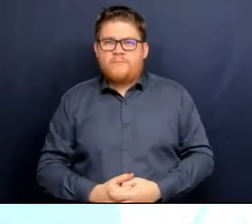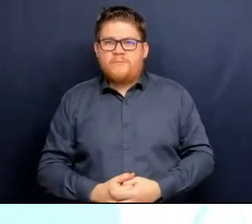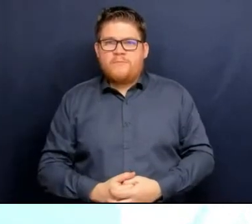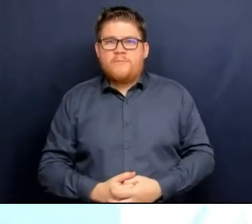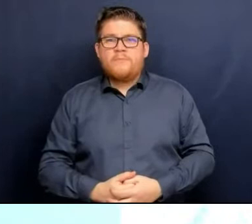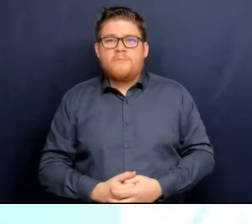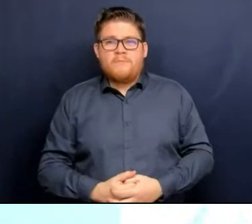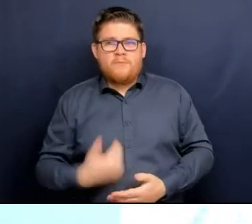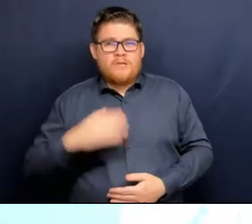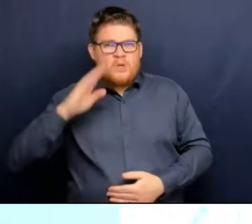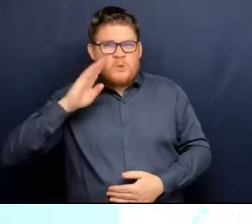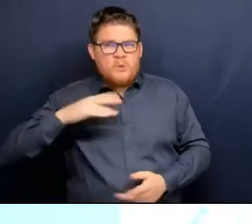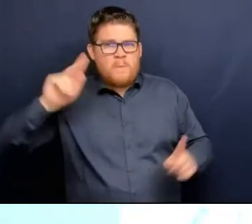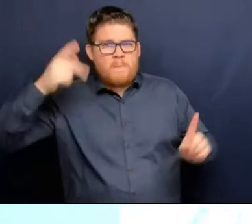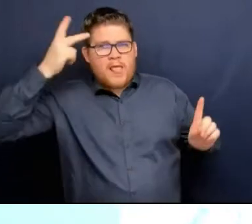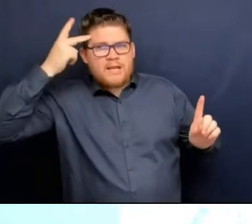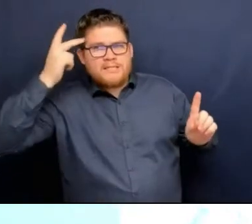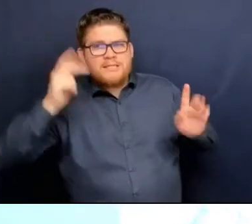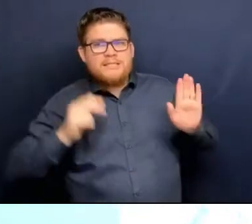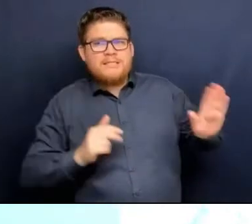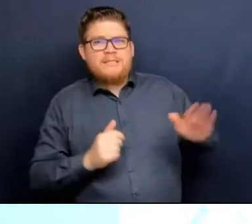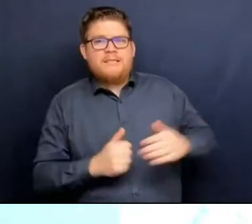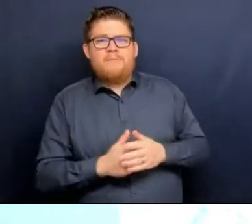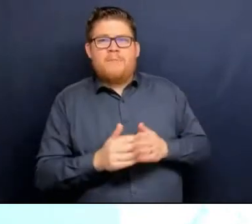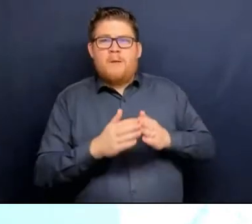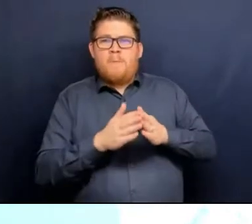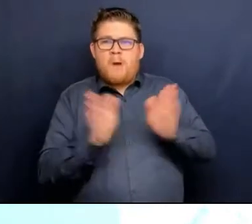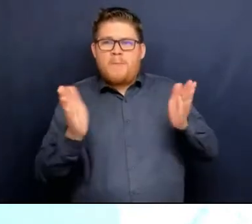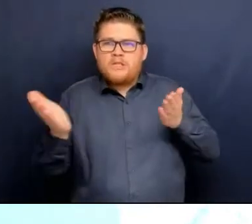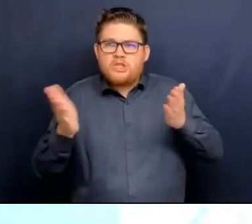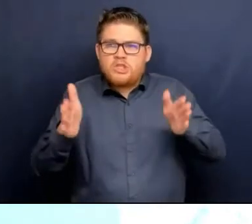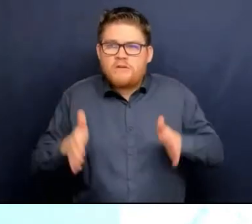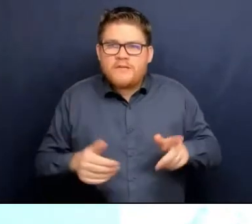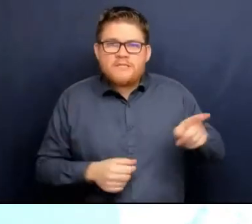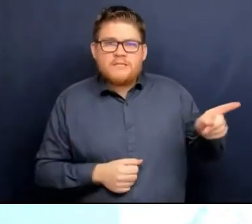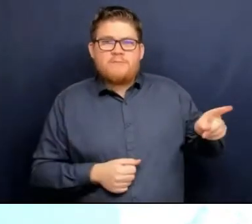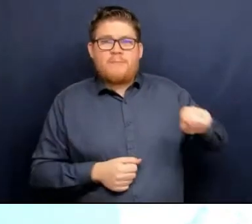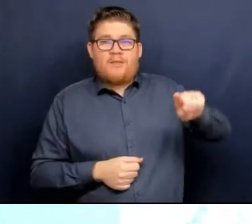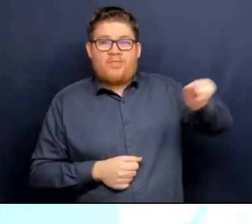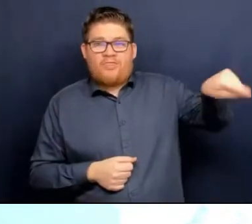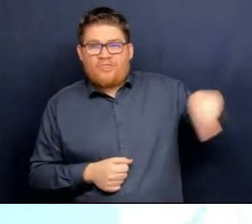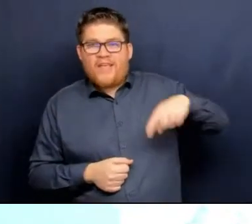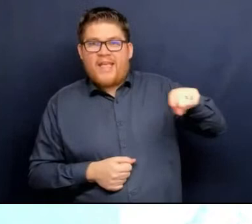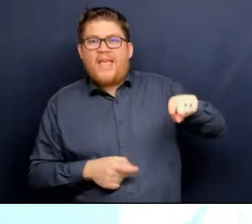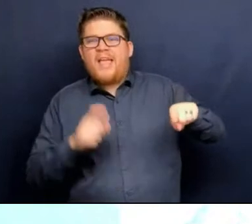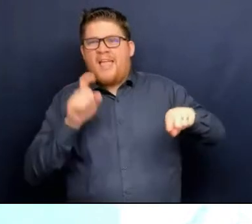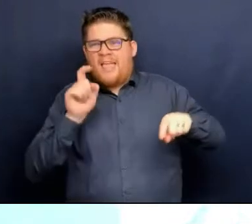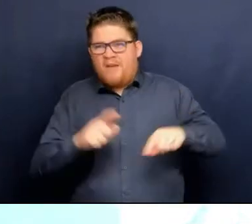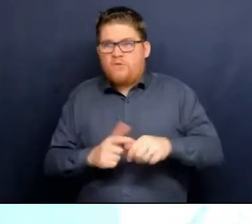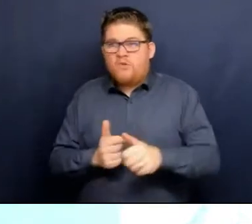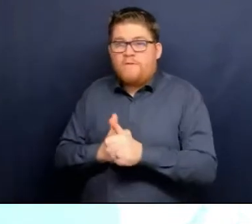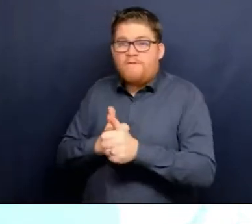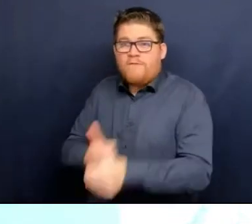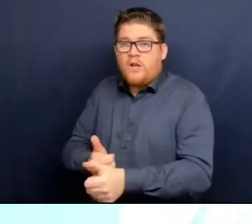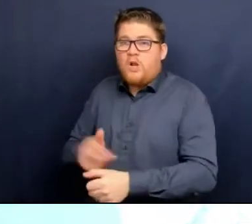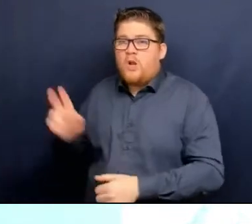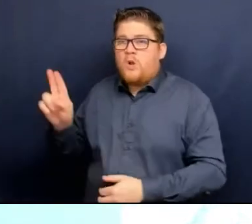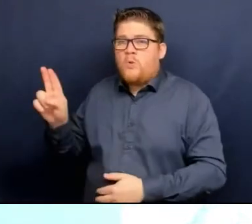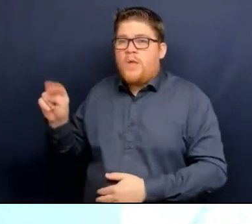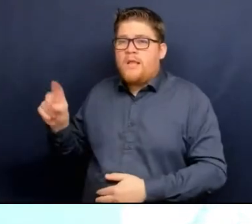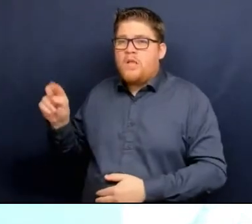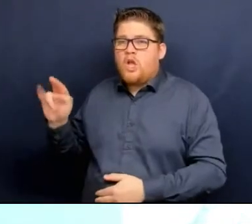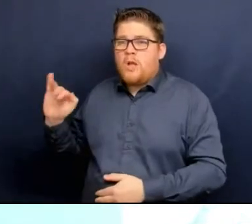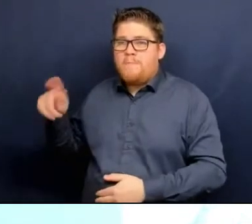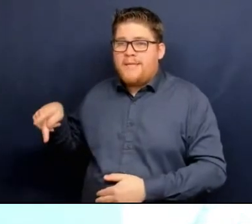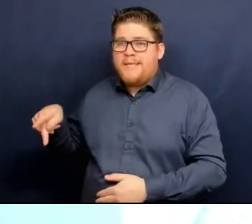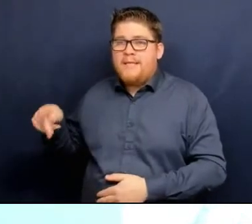bureaucrats, public servants must all be aware of the United Nations Declaration on the Rights of Indigenous People and must be fully